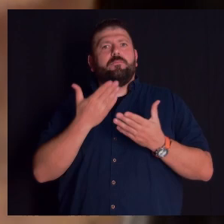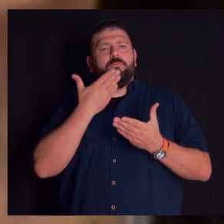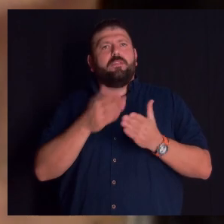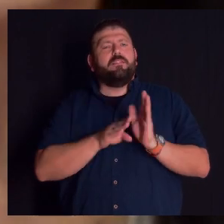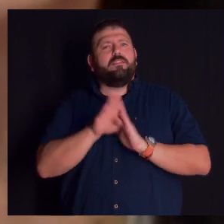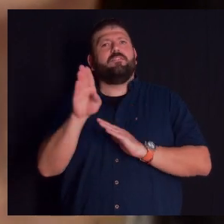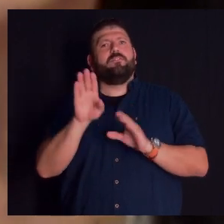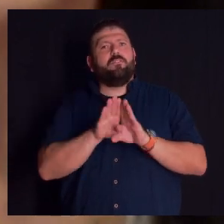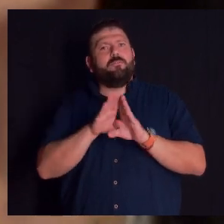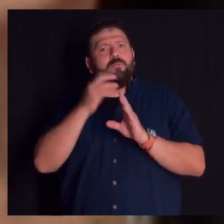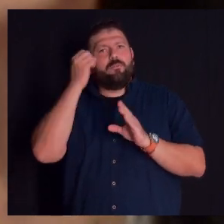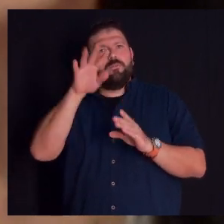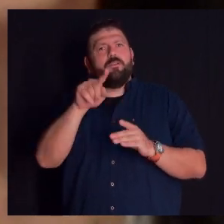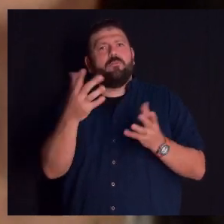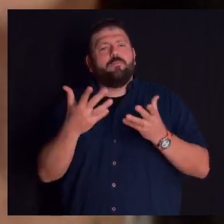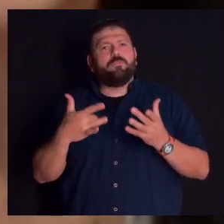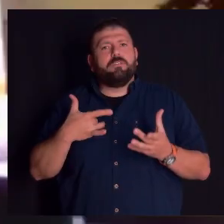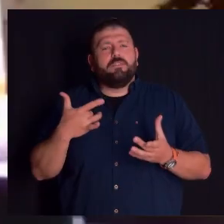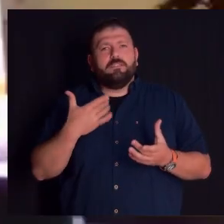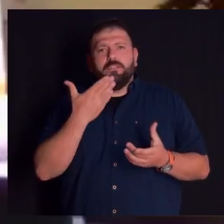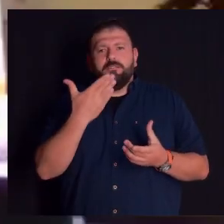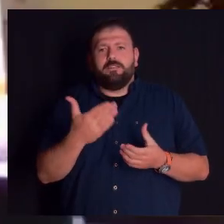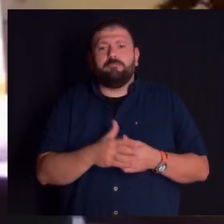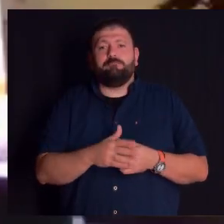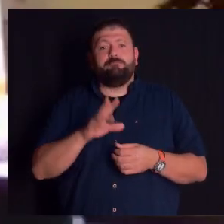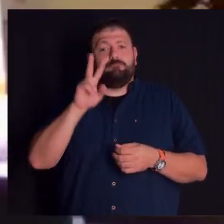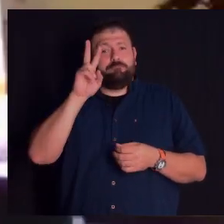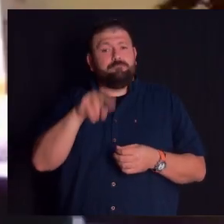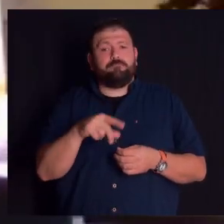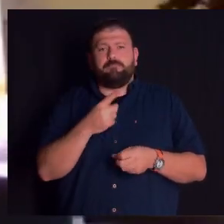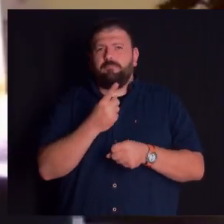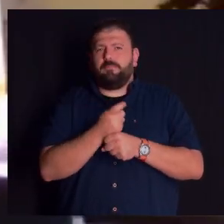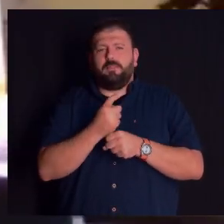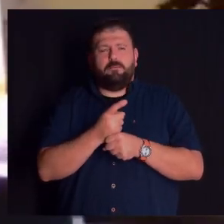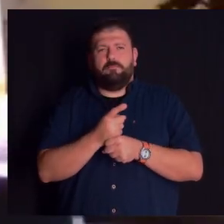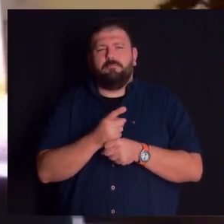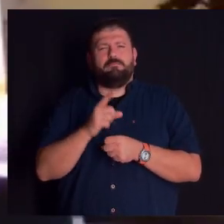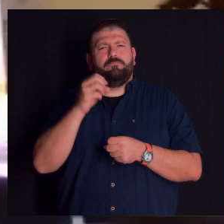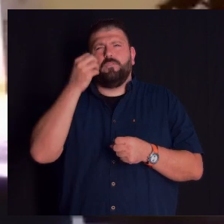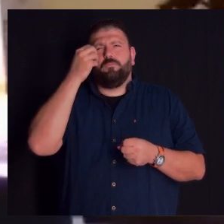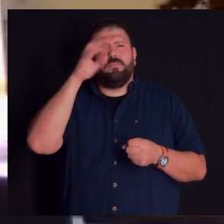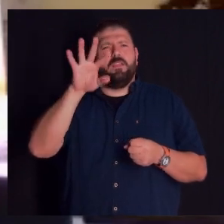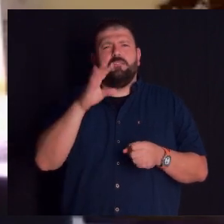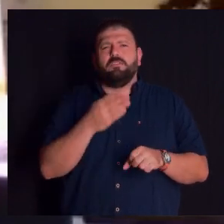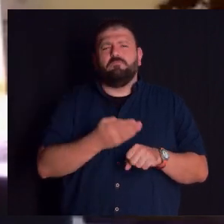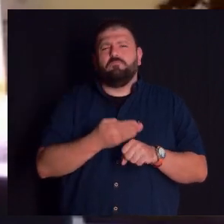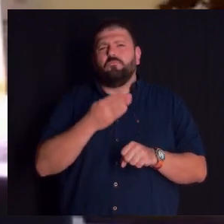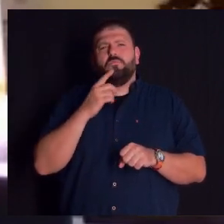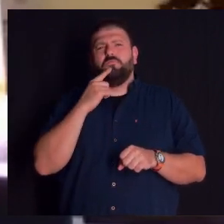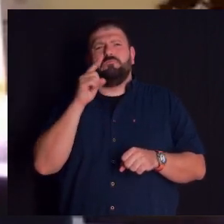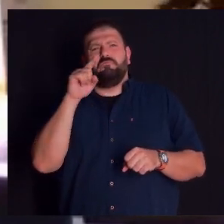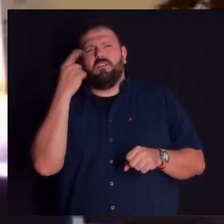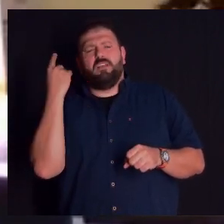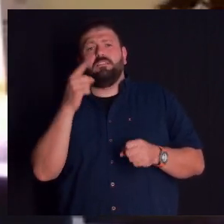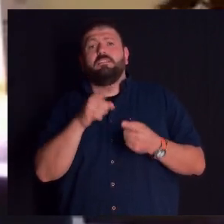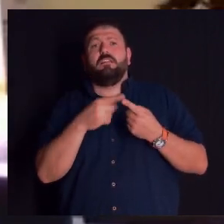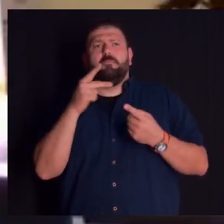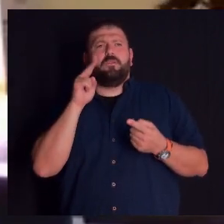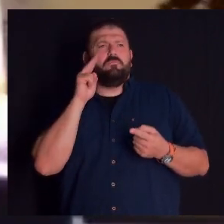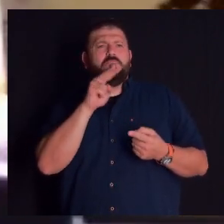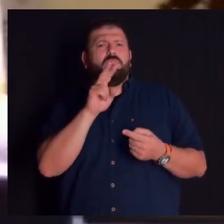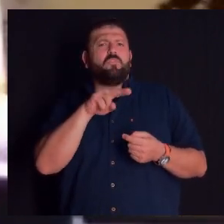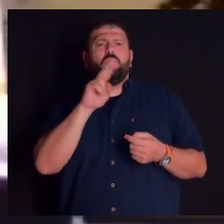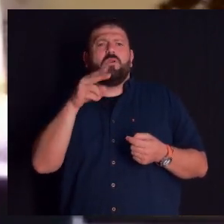OmniLife? what was your thinking to say, Bueno, yes, en I will primer do lugar es que 100%? OmniLife When, sí es bien first of all, sencillo. Yo no lo había I visto. Yo think vi la that cosa is más, pretty la vi por el simple,